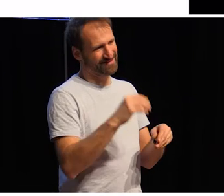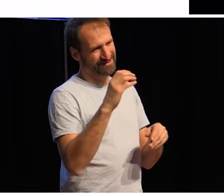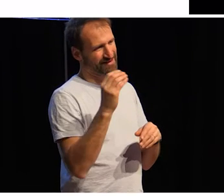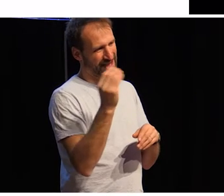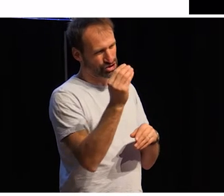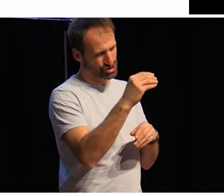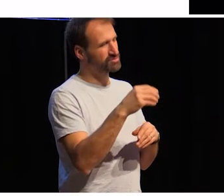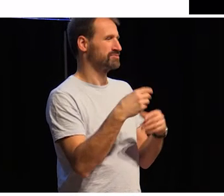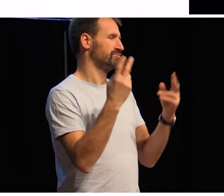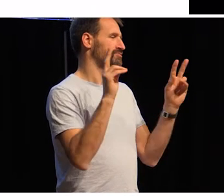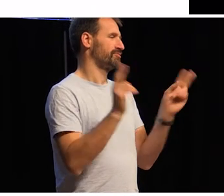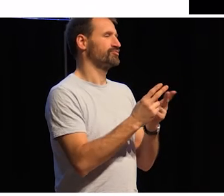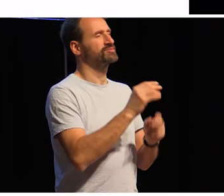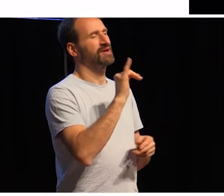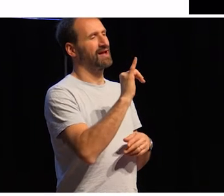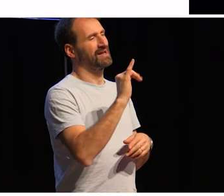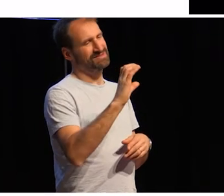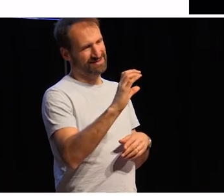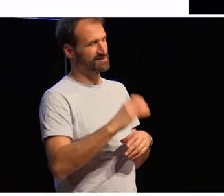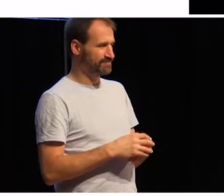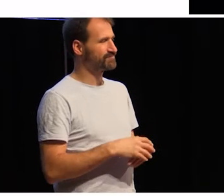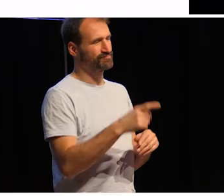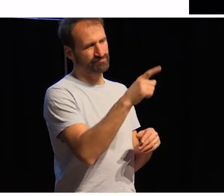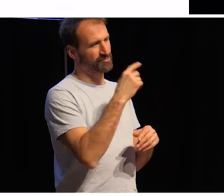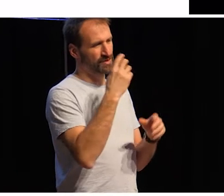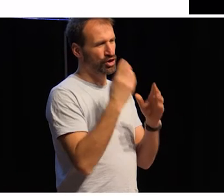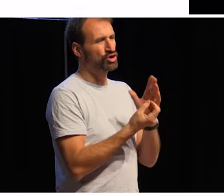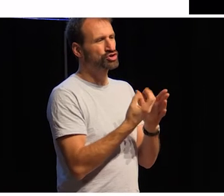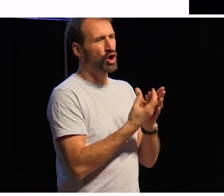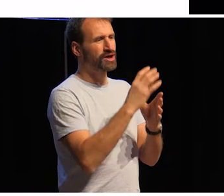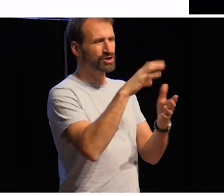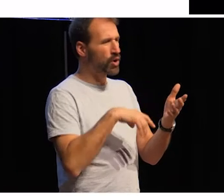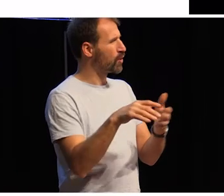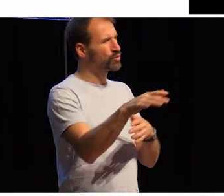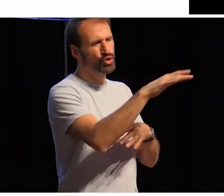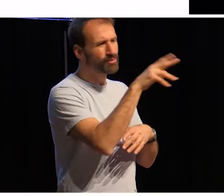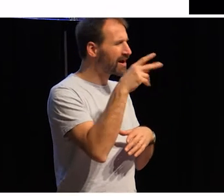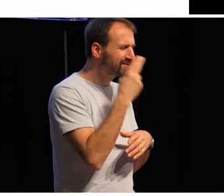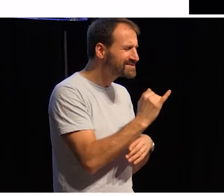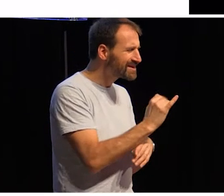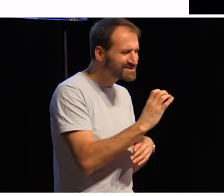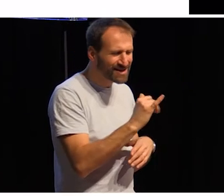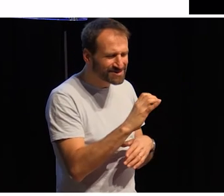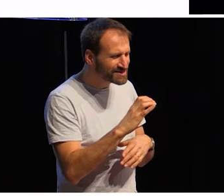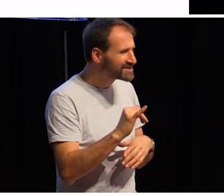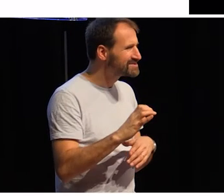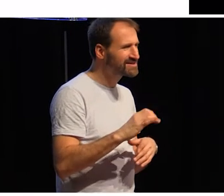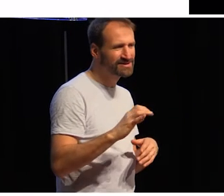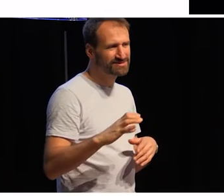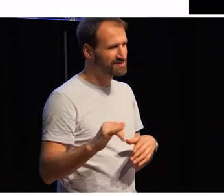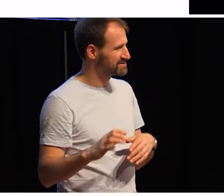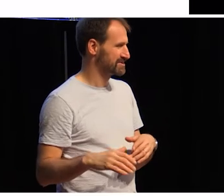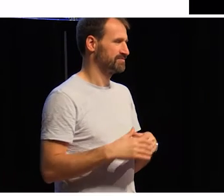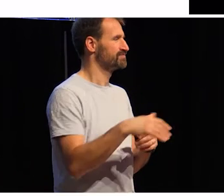code, you see IC all over the place. And an inline cache is actually associated for every call site. So